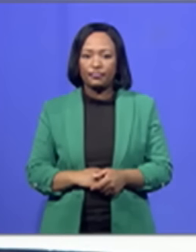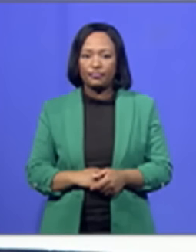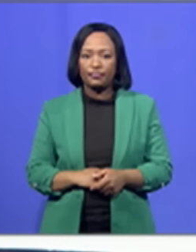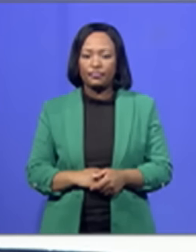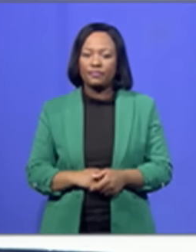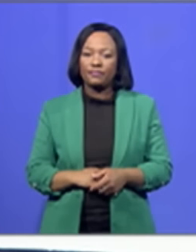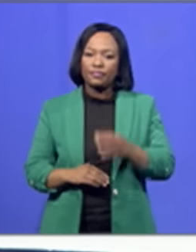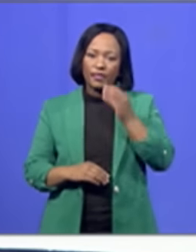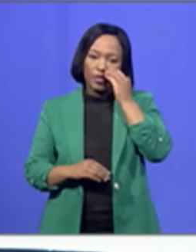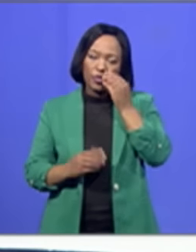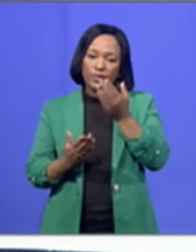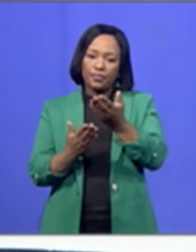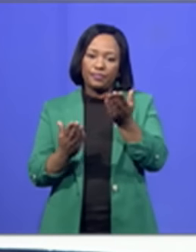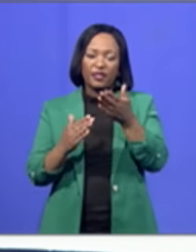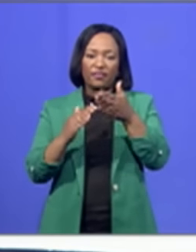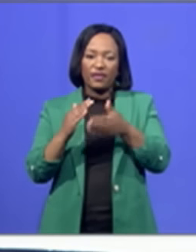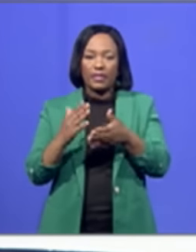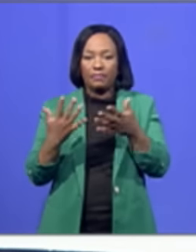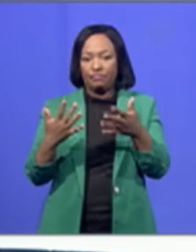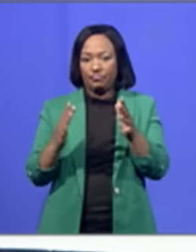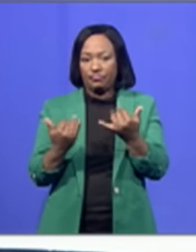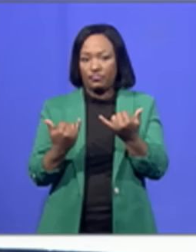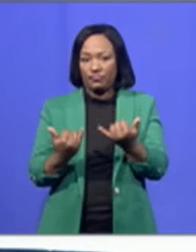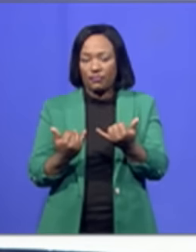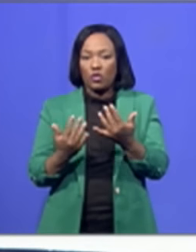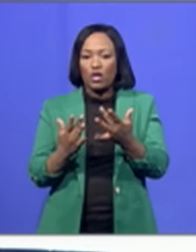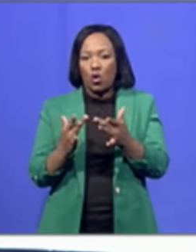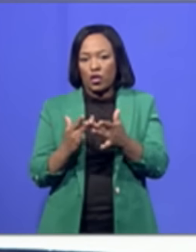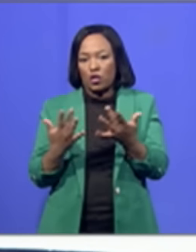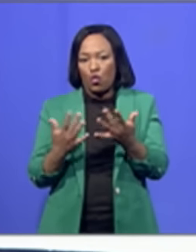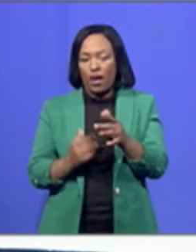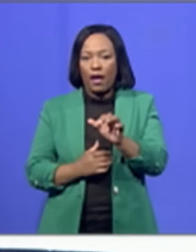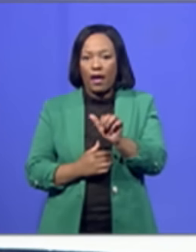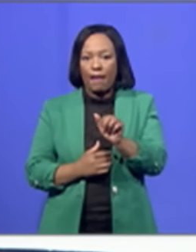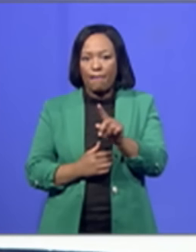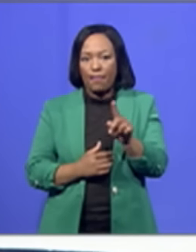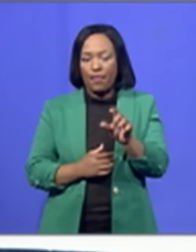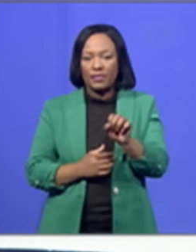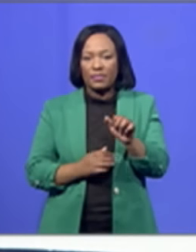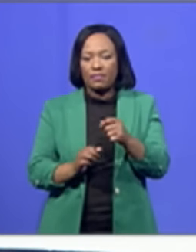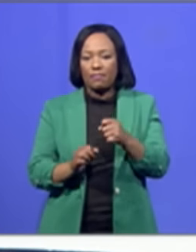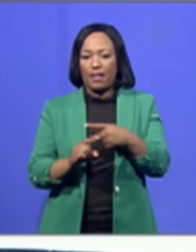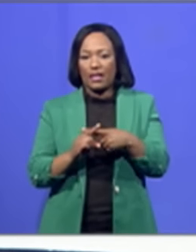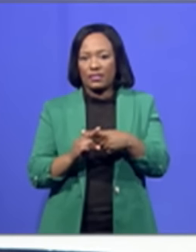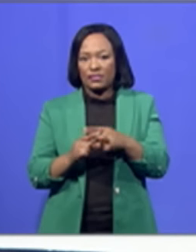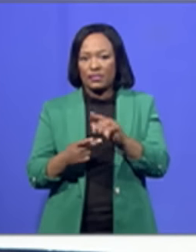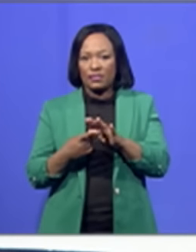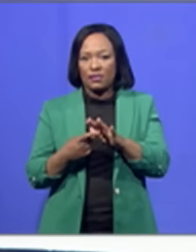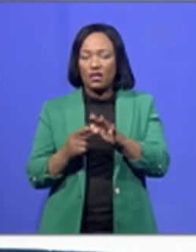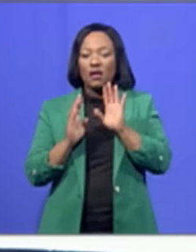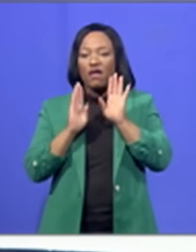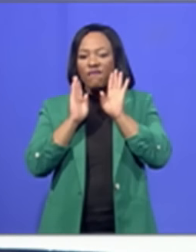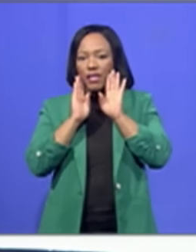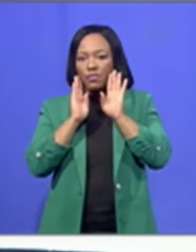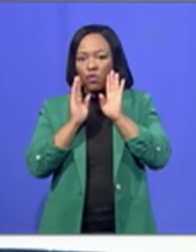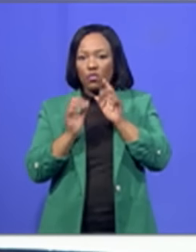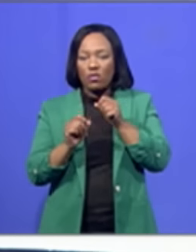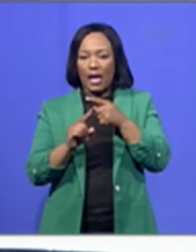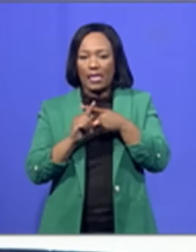Ba gešo ditaba tša rena di felela mo go pela gore ditaba tša rena di a hwetšagala go app ya rena ya SABC Plus le go marangrang a dikgokagano bjalo ka Facebook,